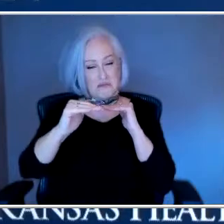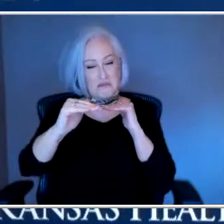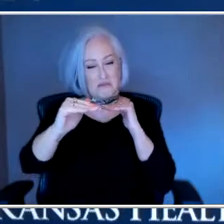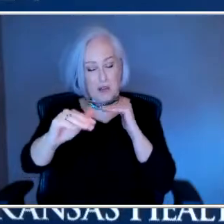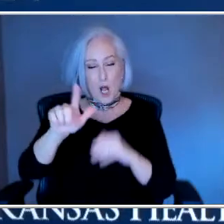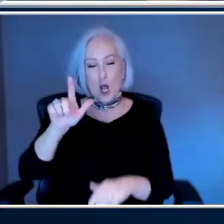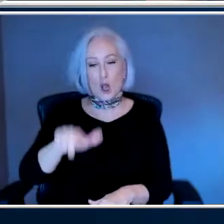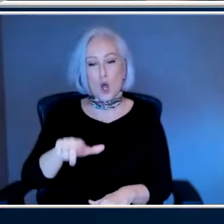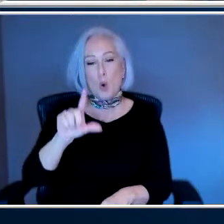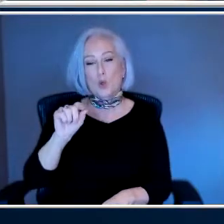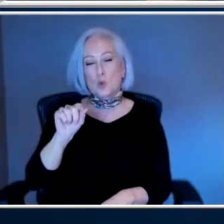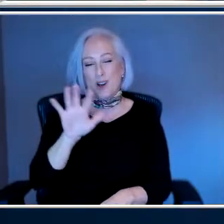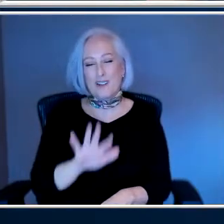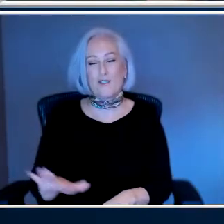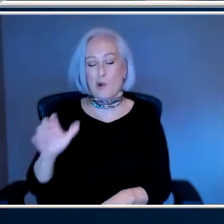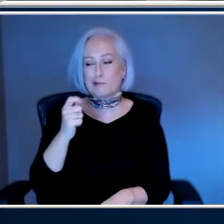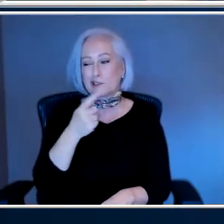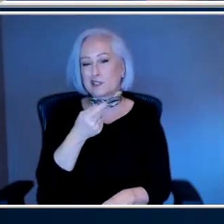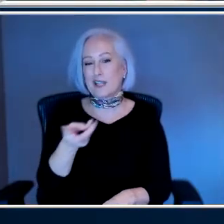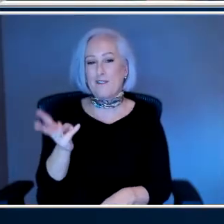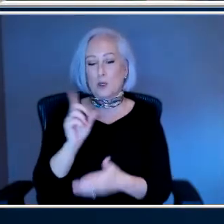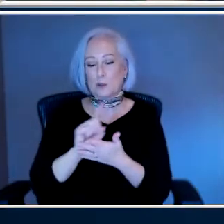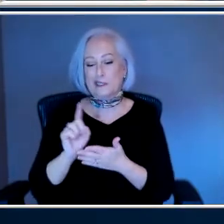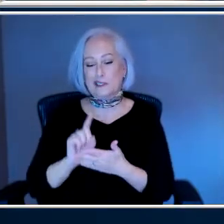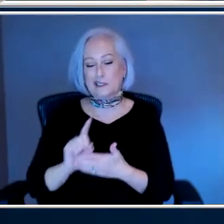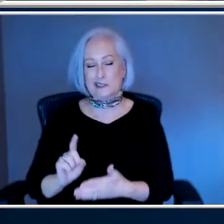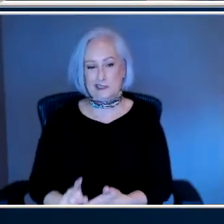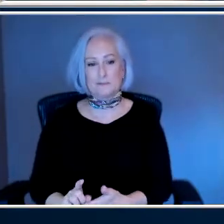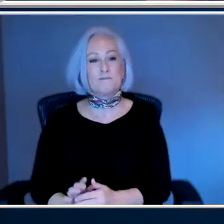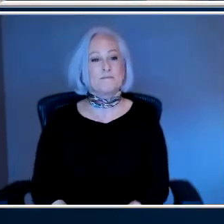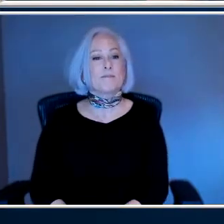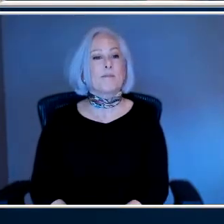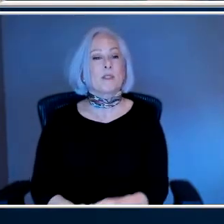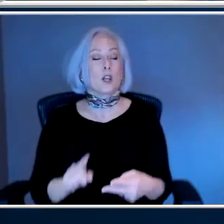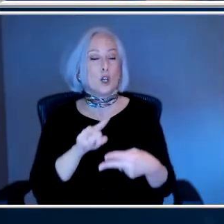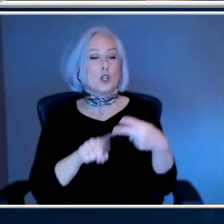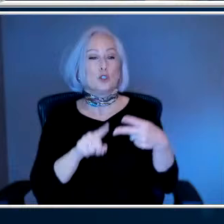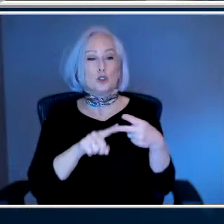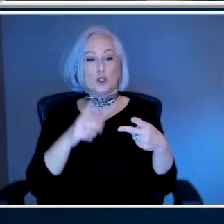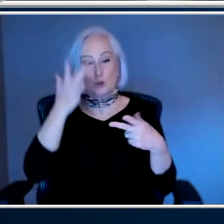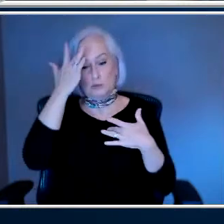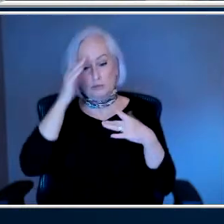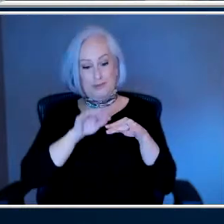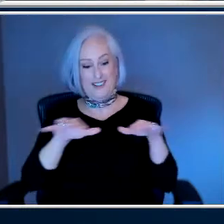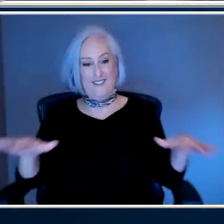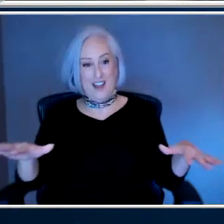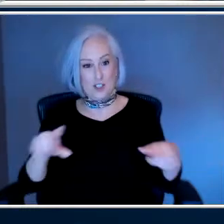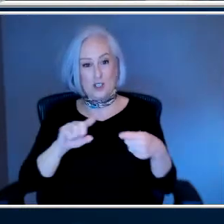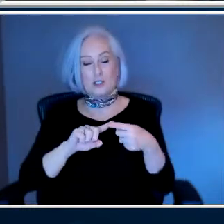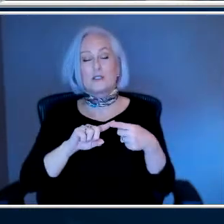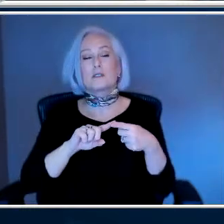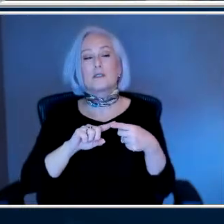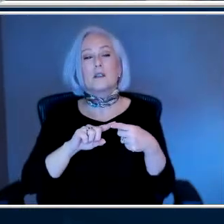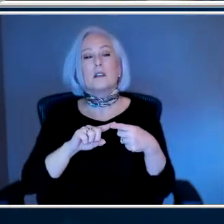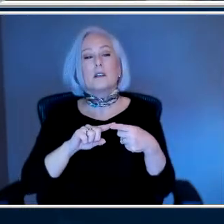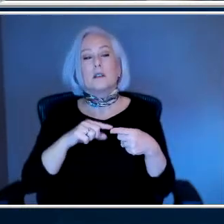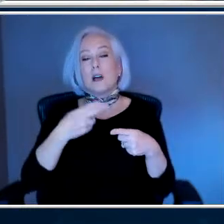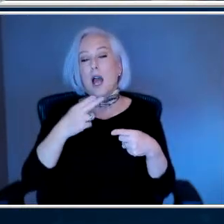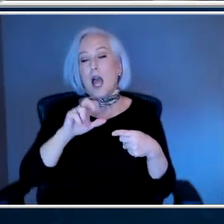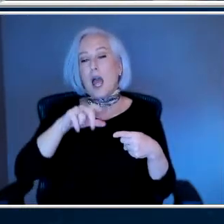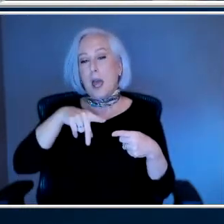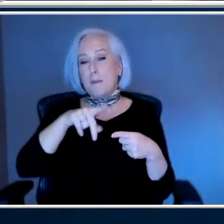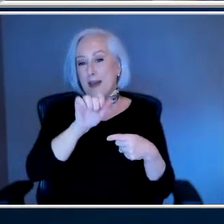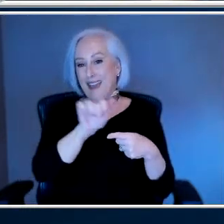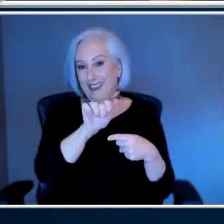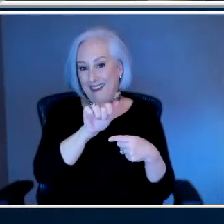right. Doc Hawk, 2 infectious diseases we want to discuss with you this morning, hepatitis A and measles. First off,